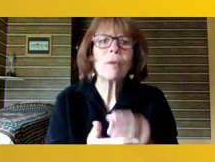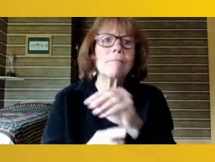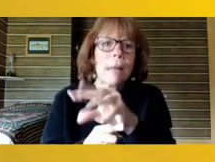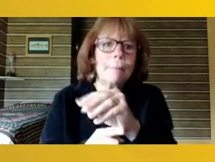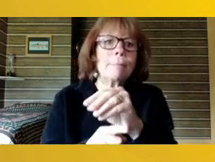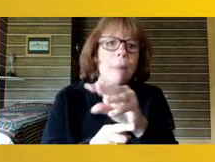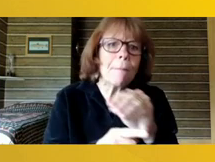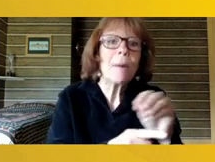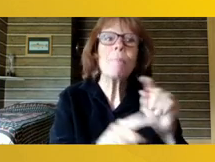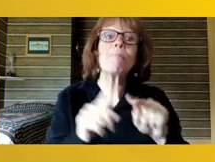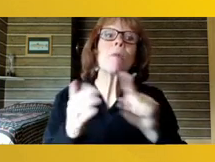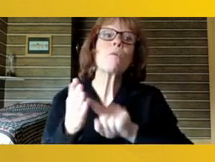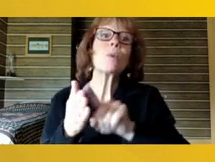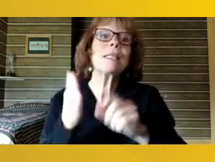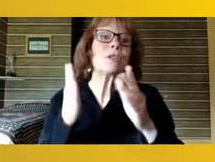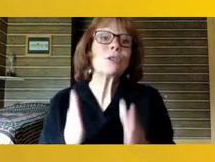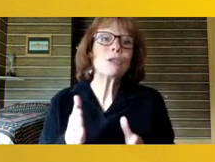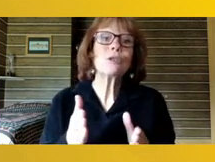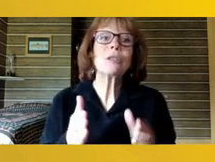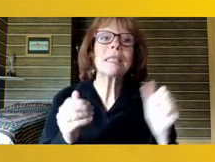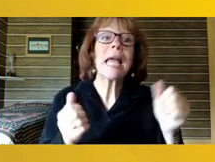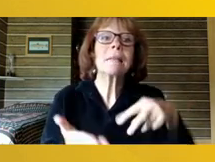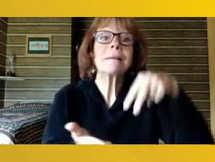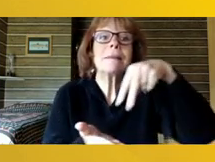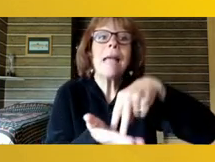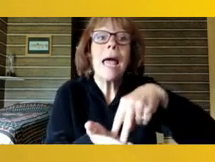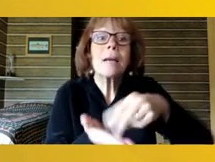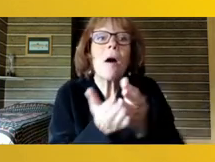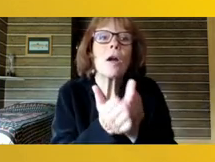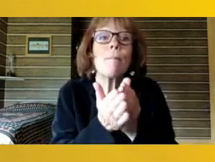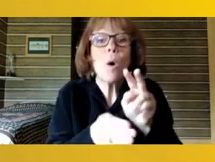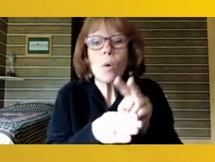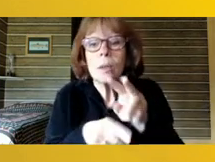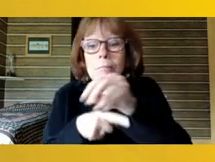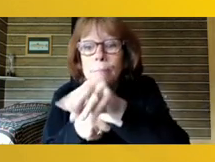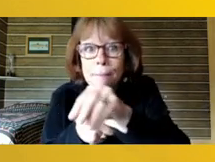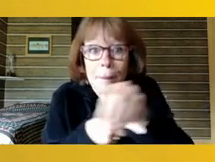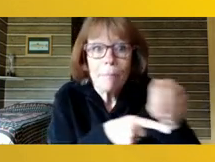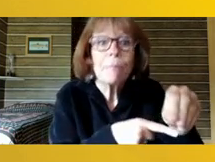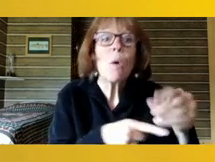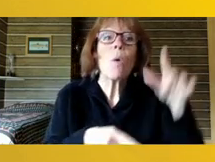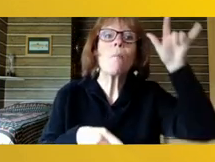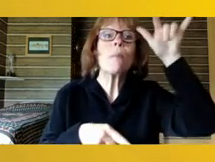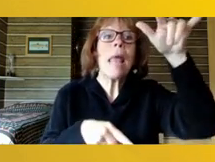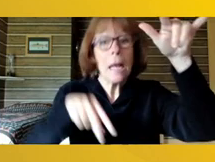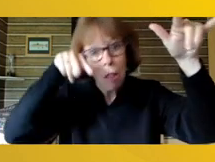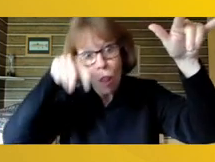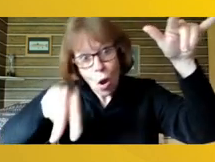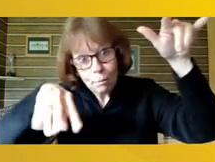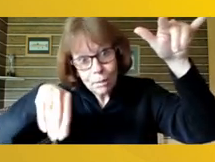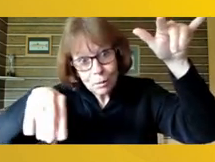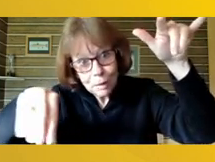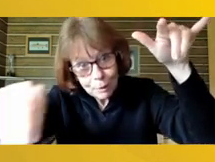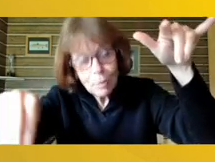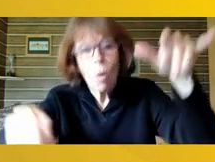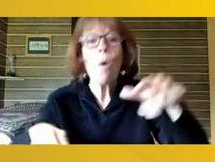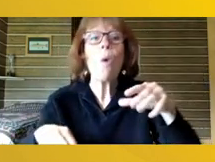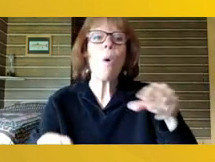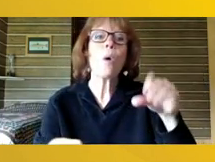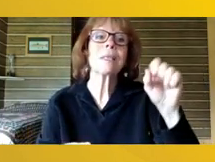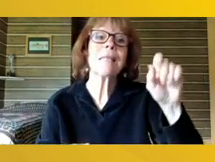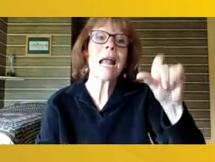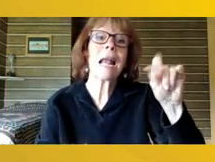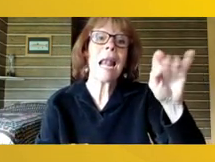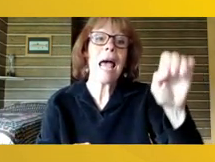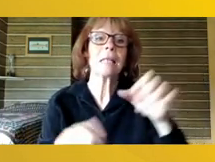can document whales from boats, planes, drones, and satellites. And I study whales from each of these different platforms to